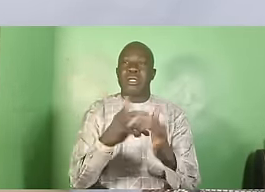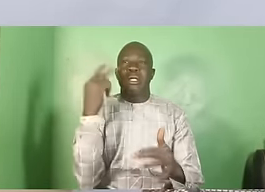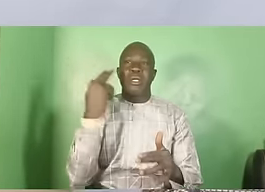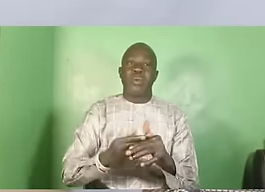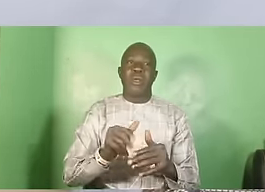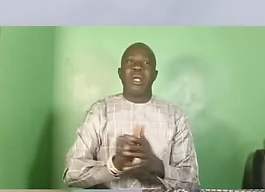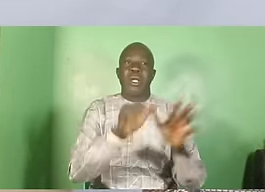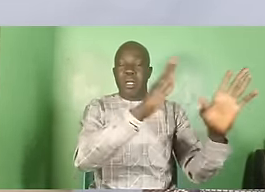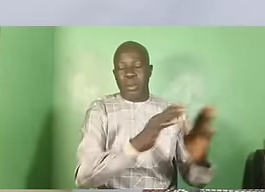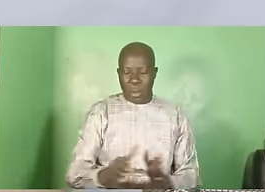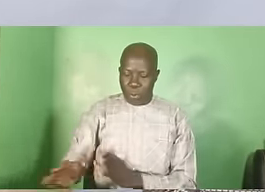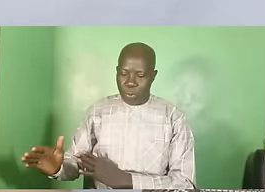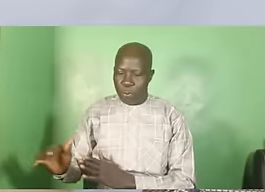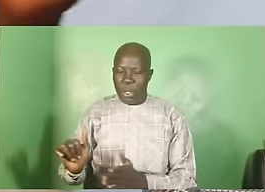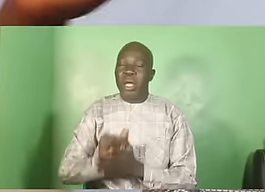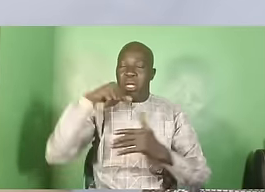Jesus.